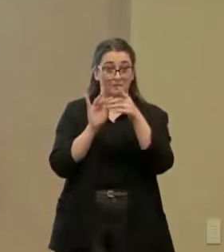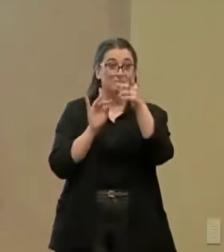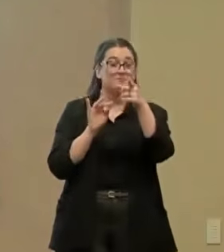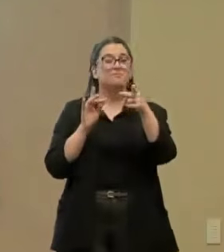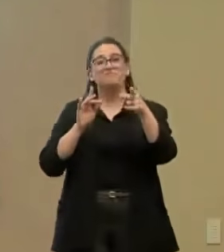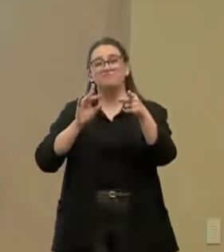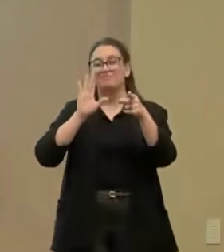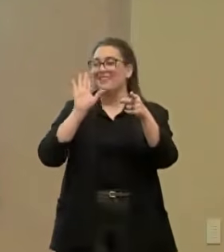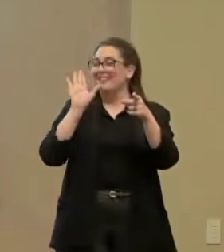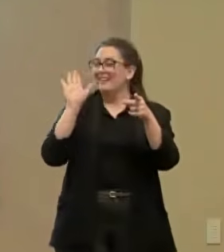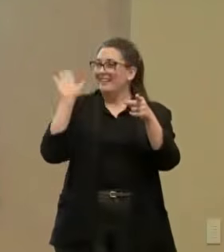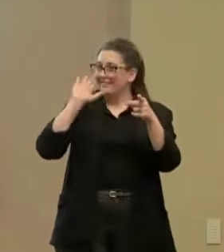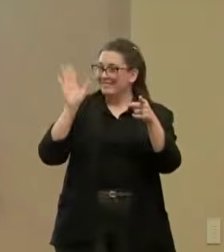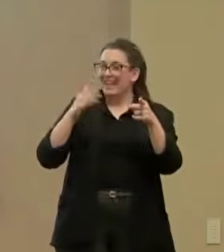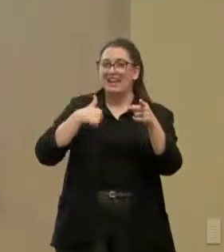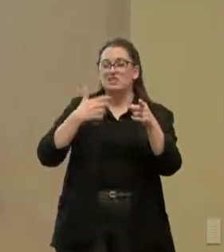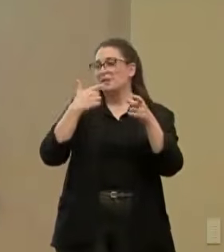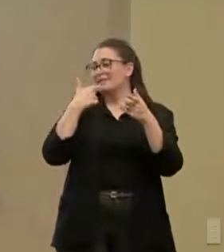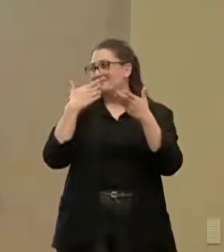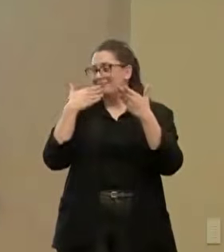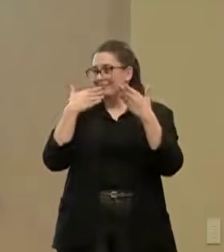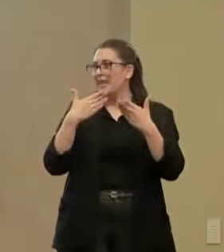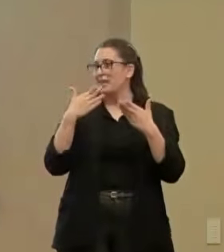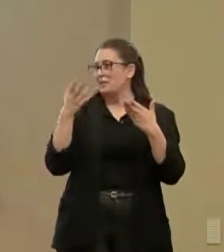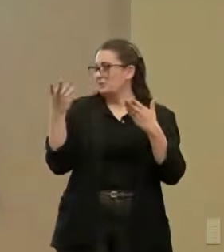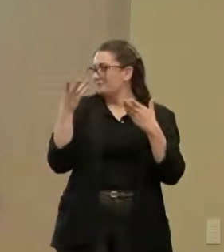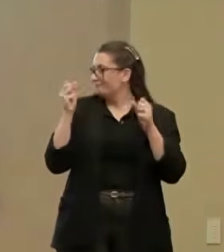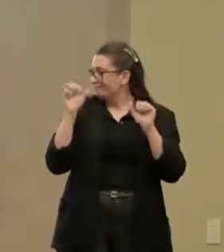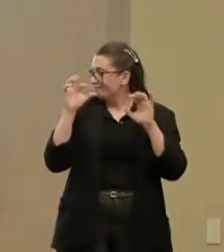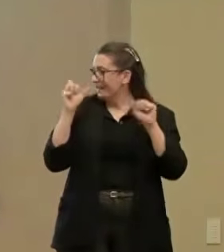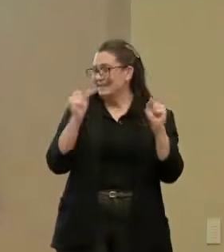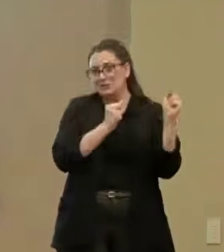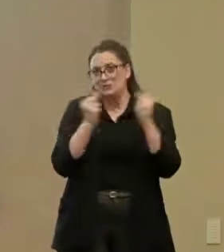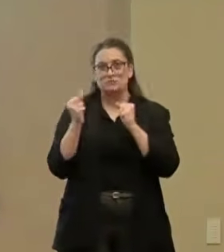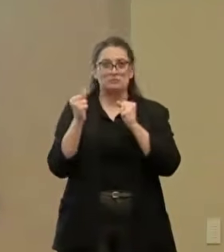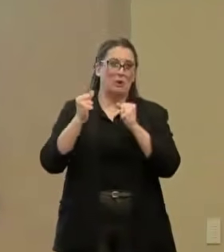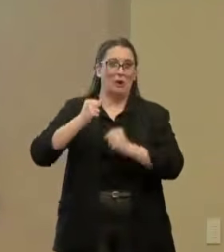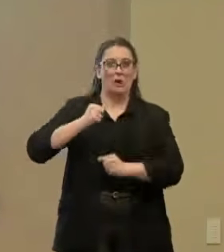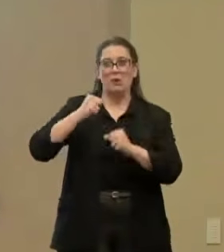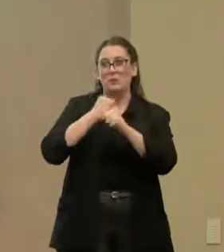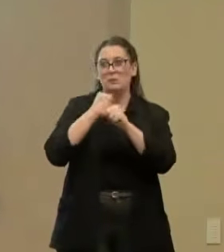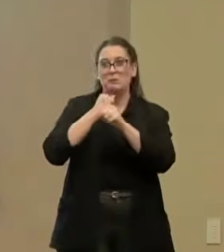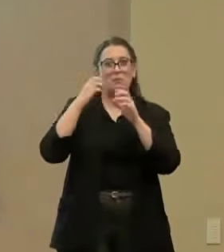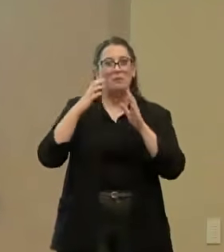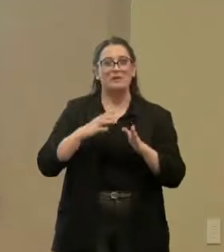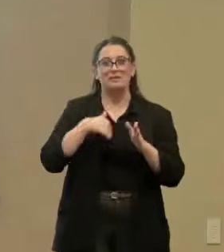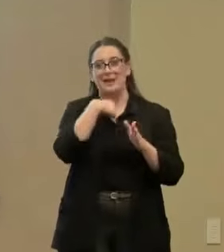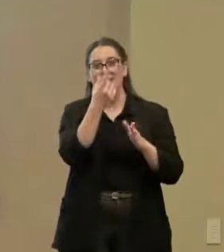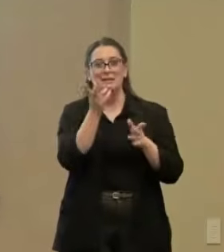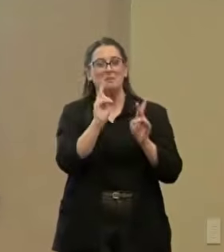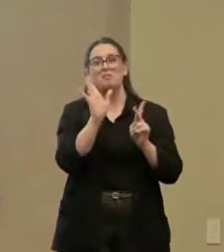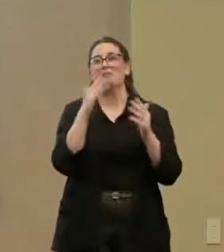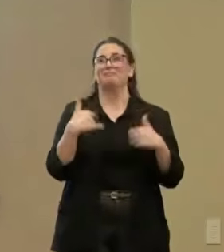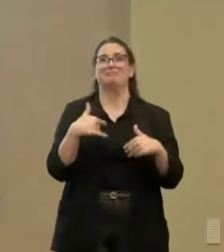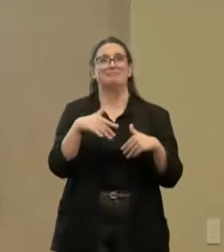Yeah, I just wanted to say thank you all, because you all are amazing, strong warriors. And I always tell people like it's so